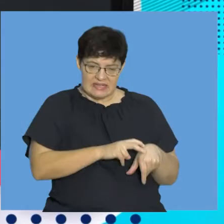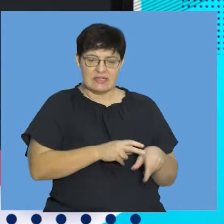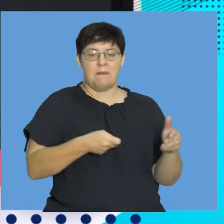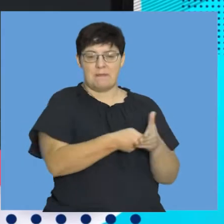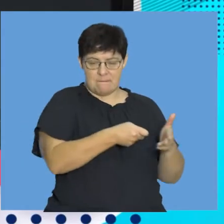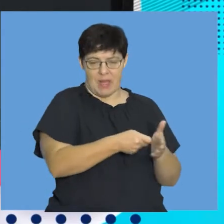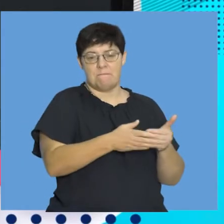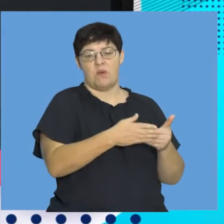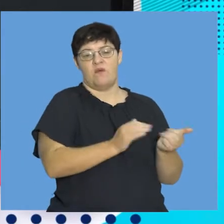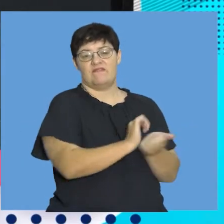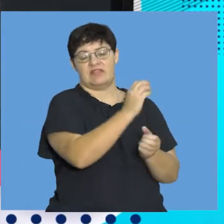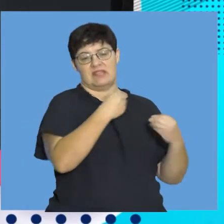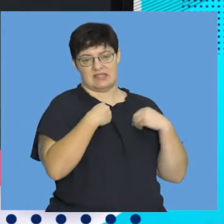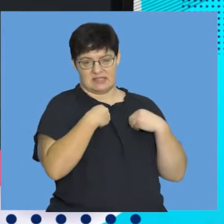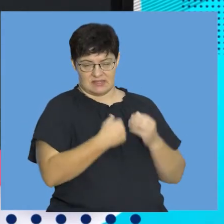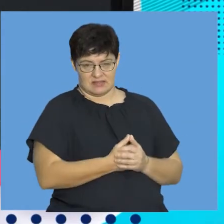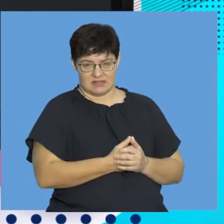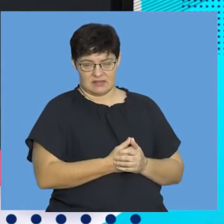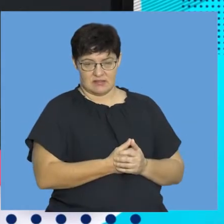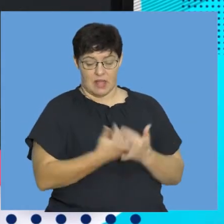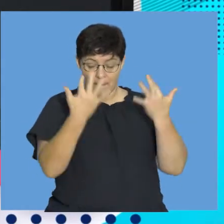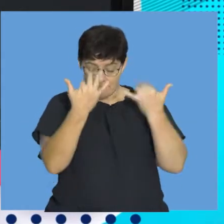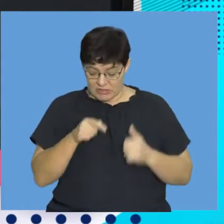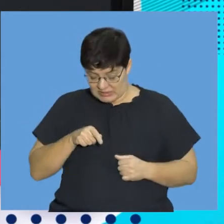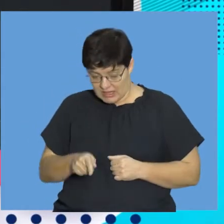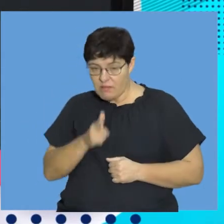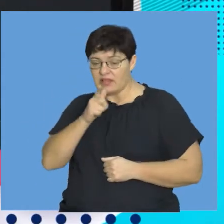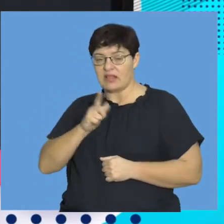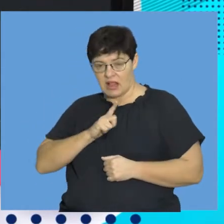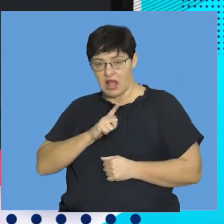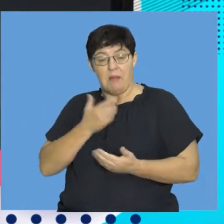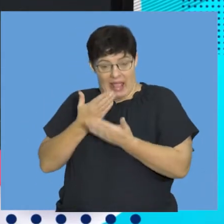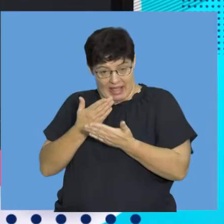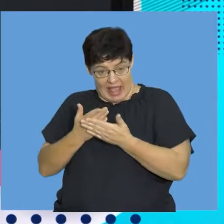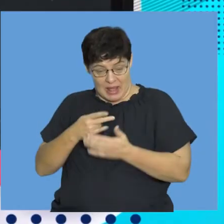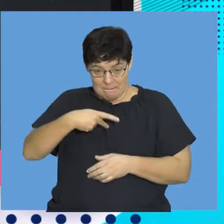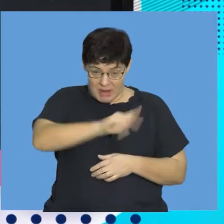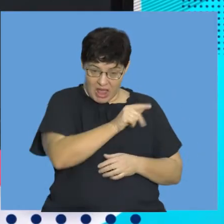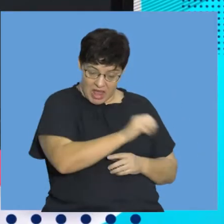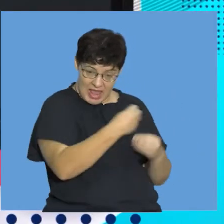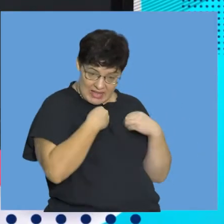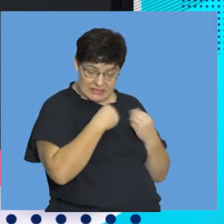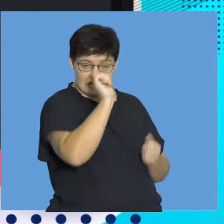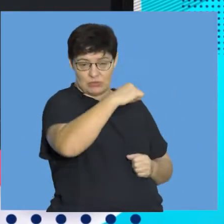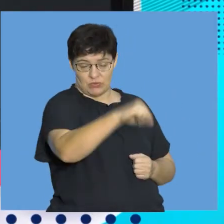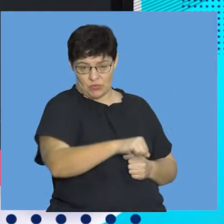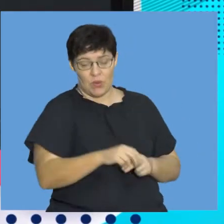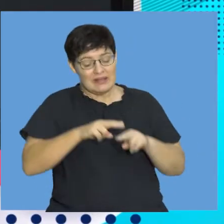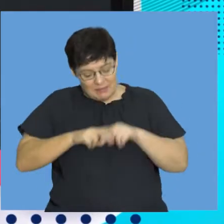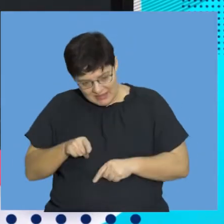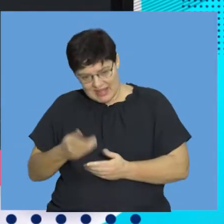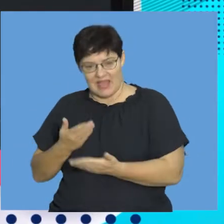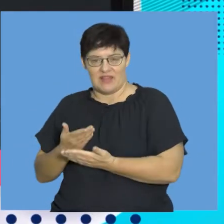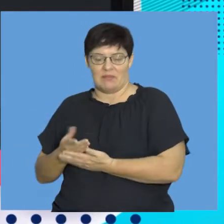assets. Now again, your budget here will tell you whether you are allowed to buy those assets or not, depending